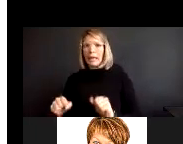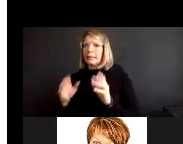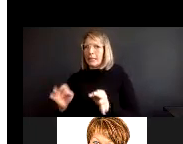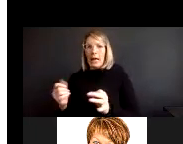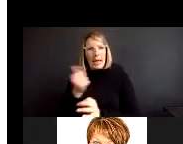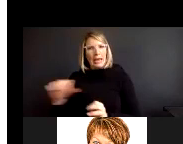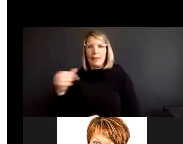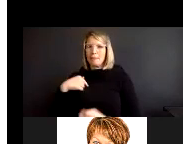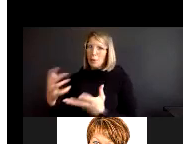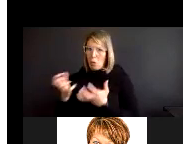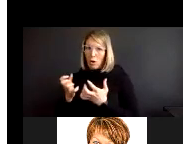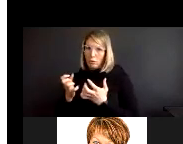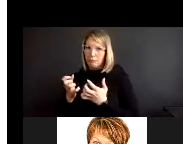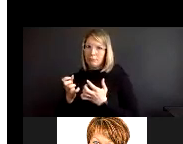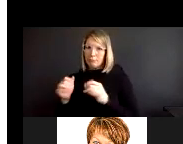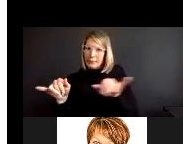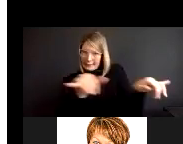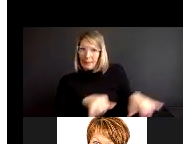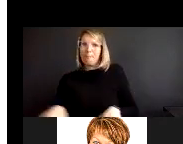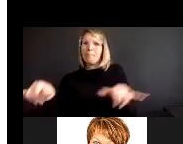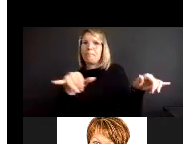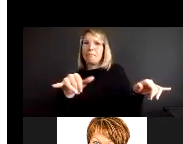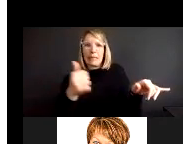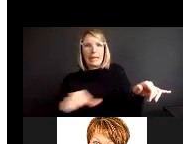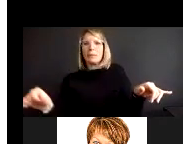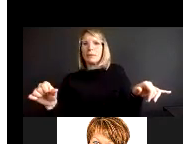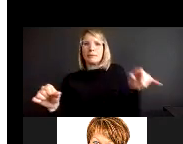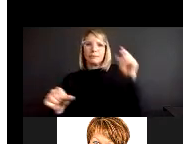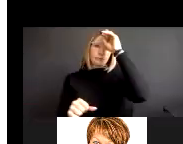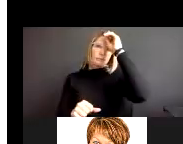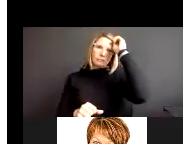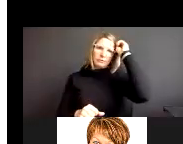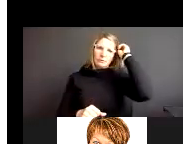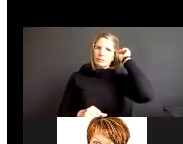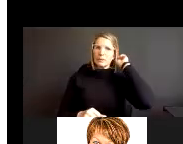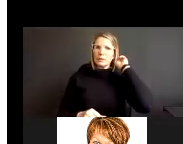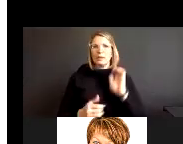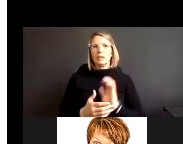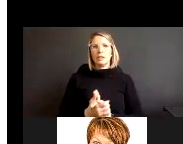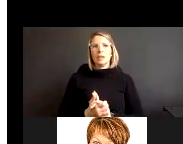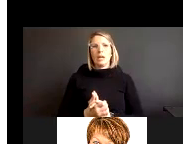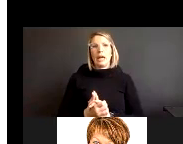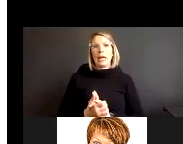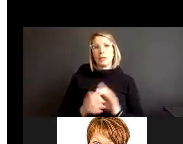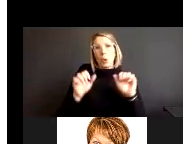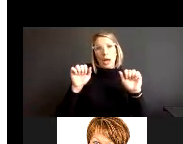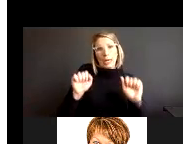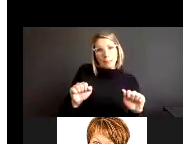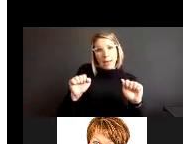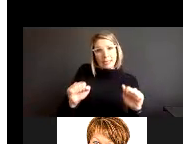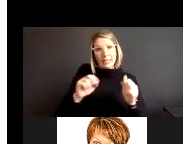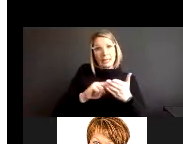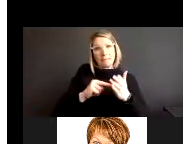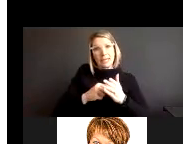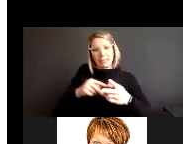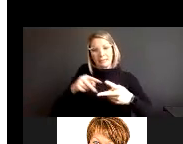So again, with adult protection, the magic words with capacity are always understand and appreciate.